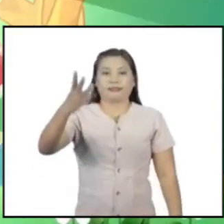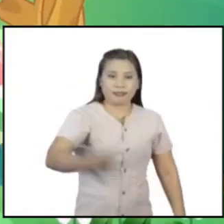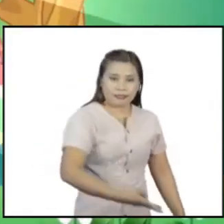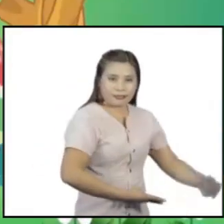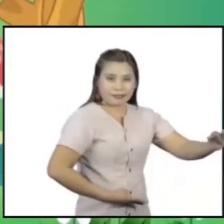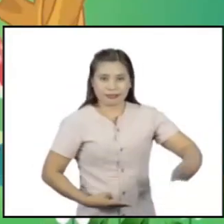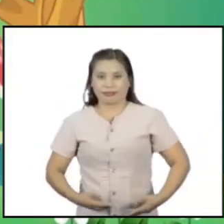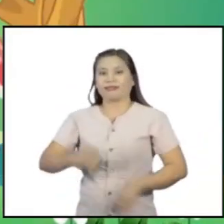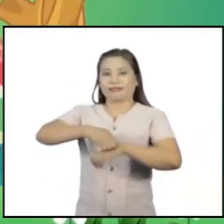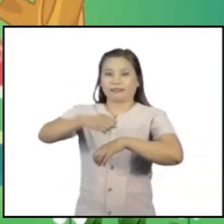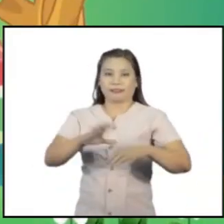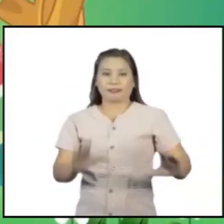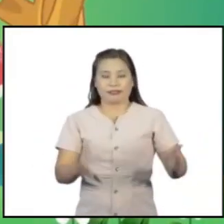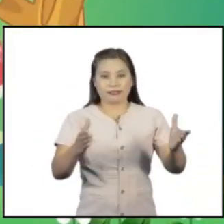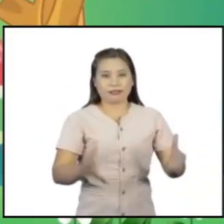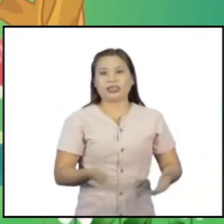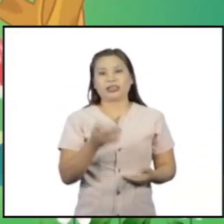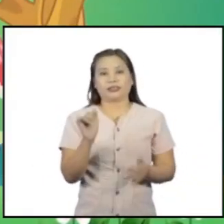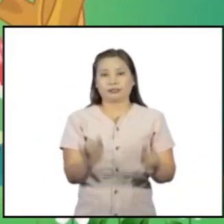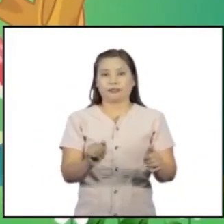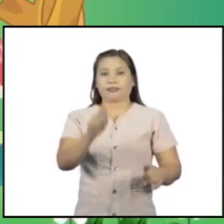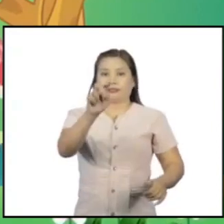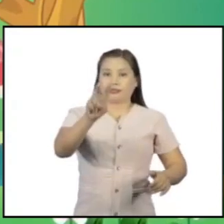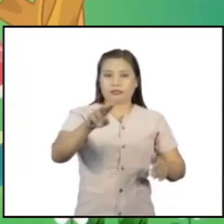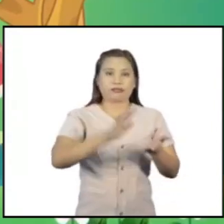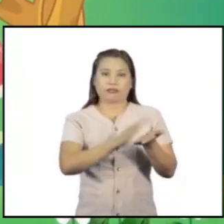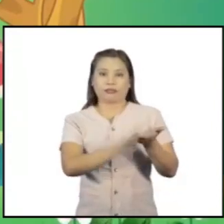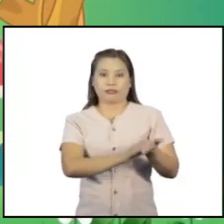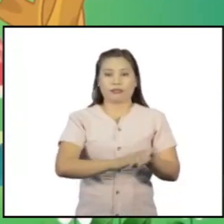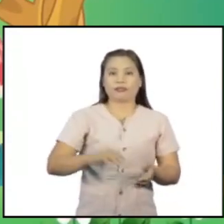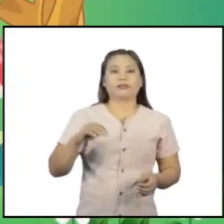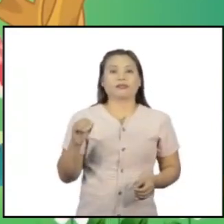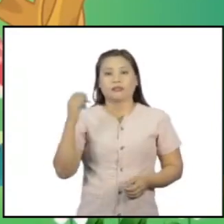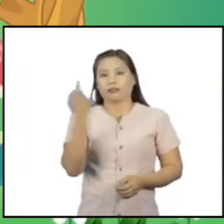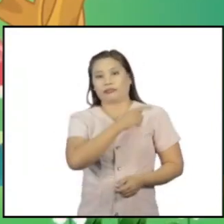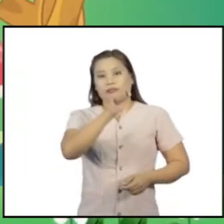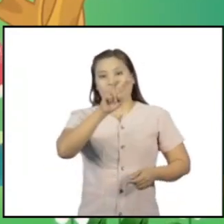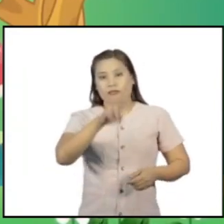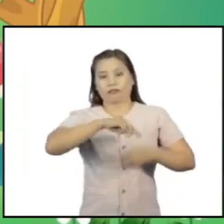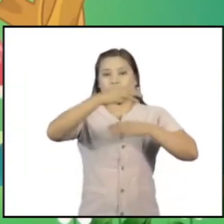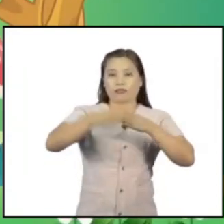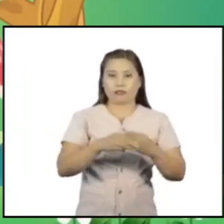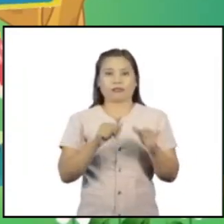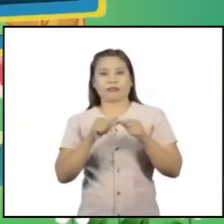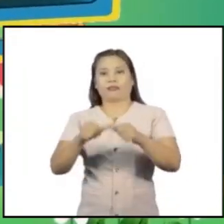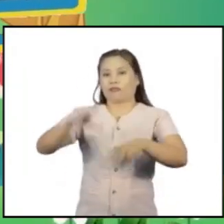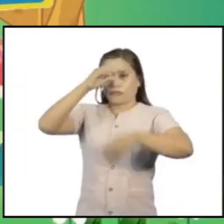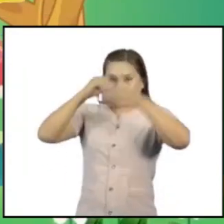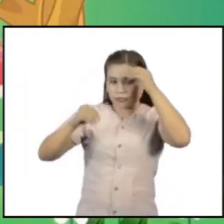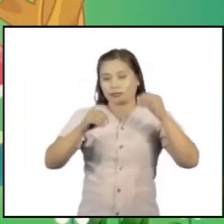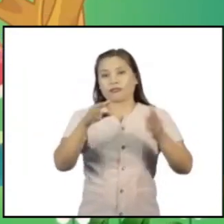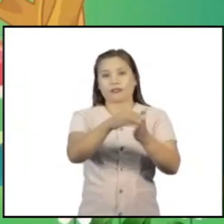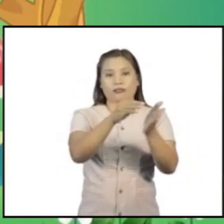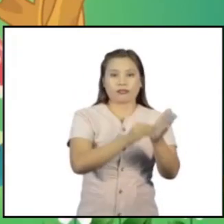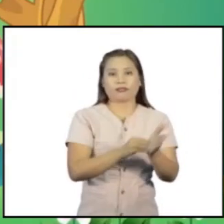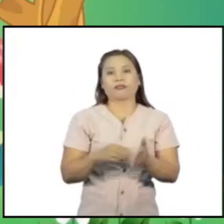Welcome to English class. This is TV Eskwela, our TV program where you'll continue to learn your